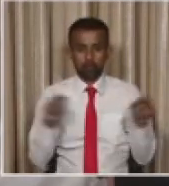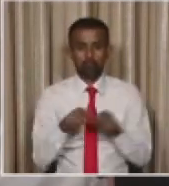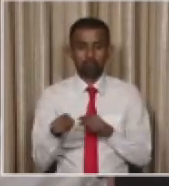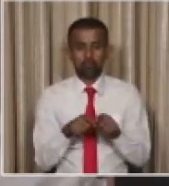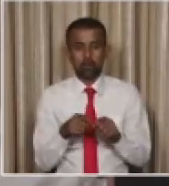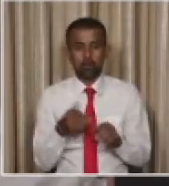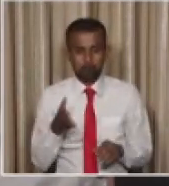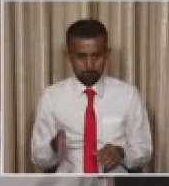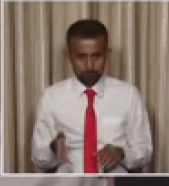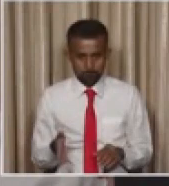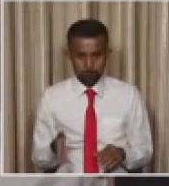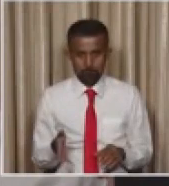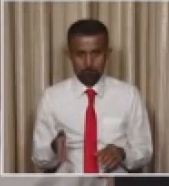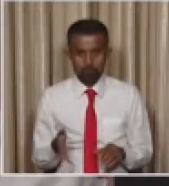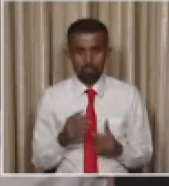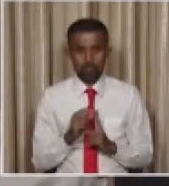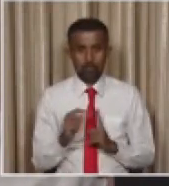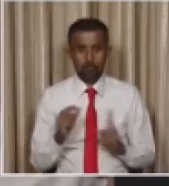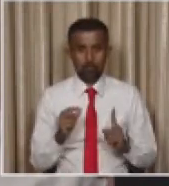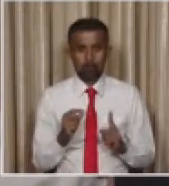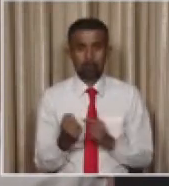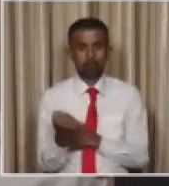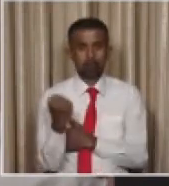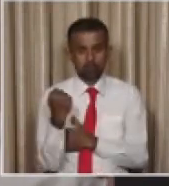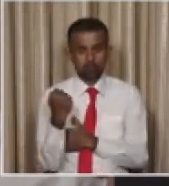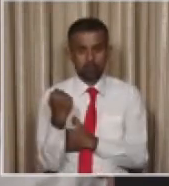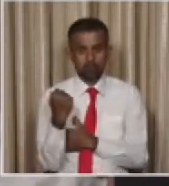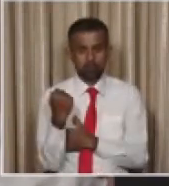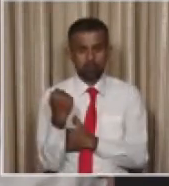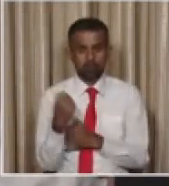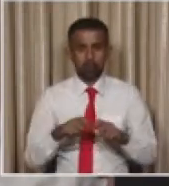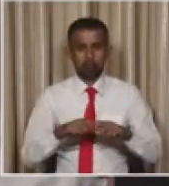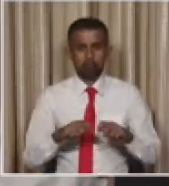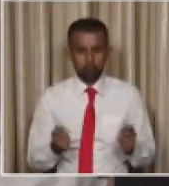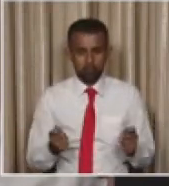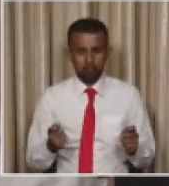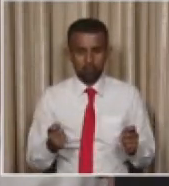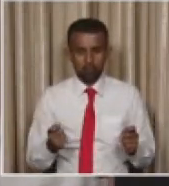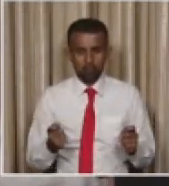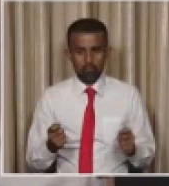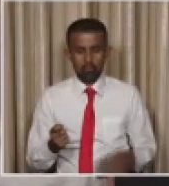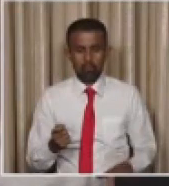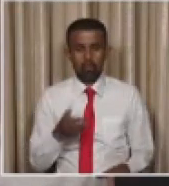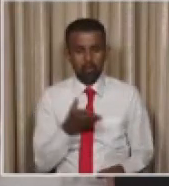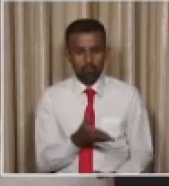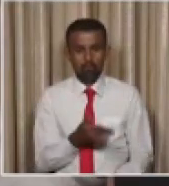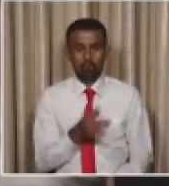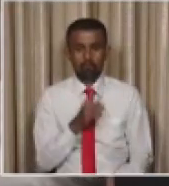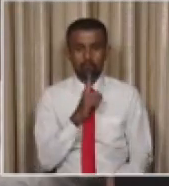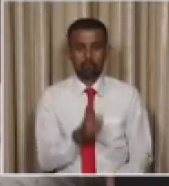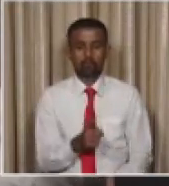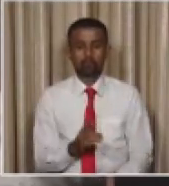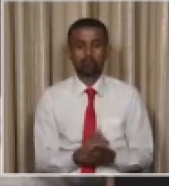committee I would like to say first and foremost the bill says what is the national policy on gender equality